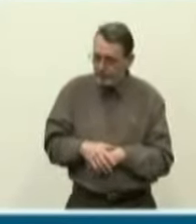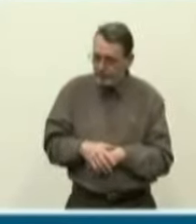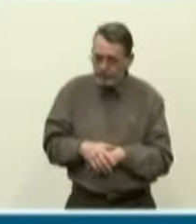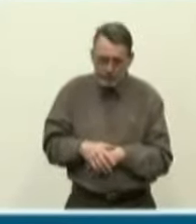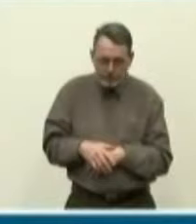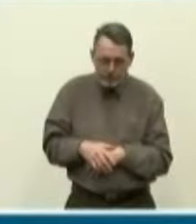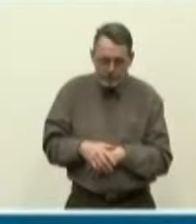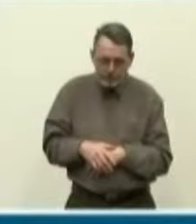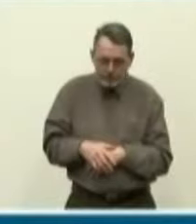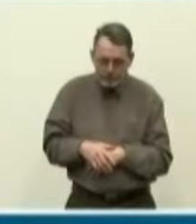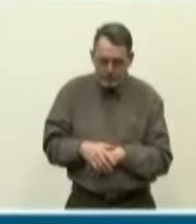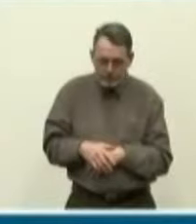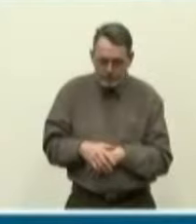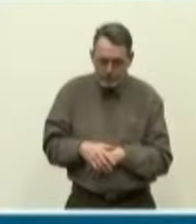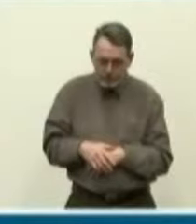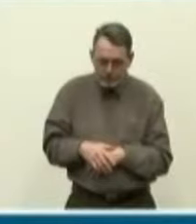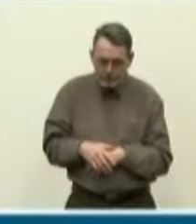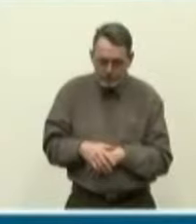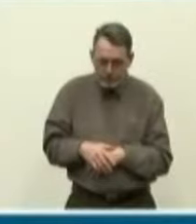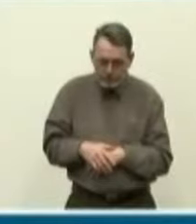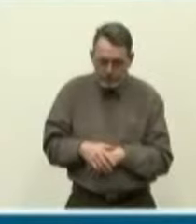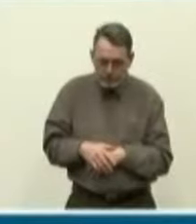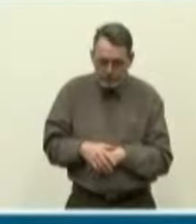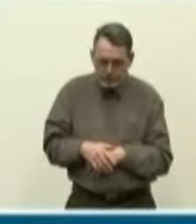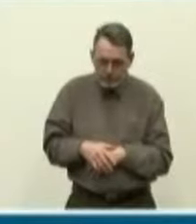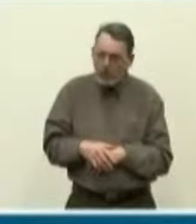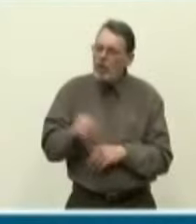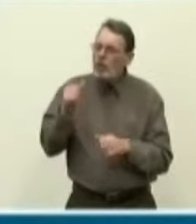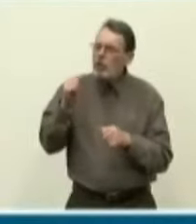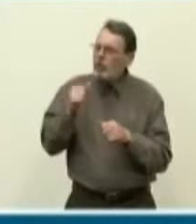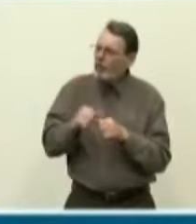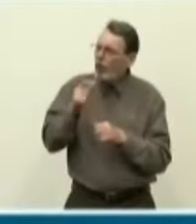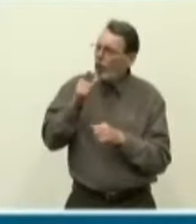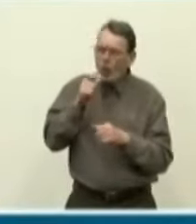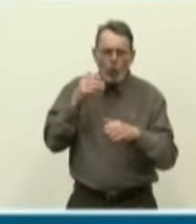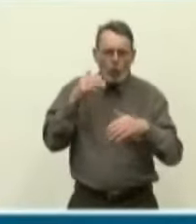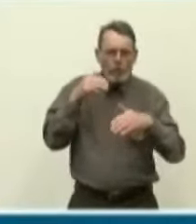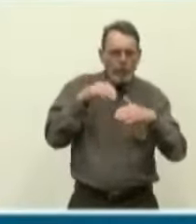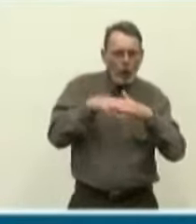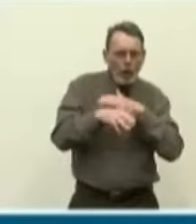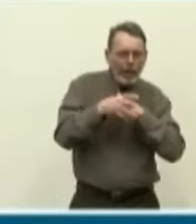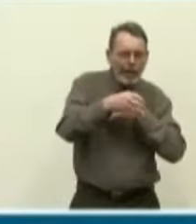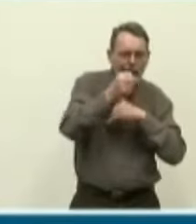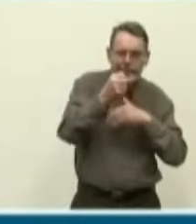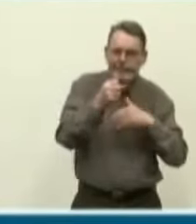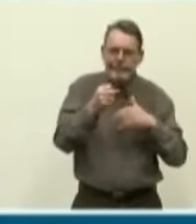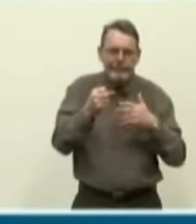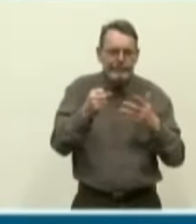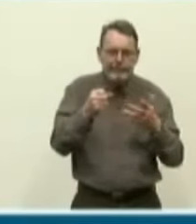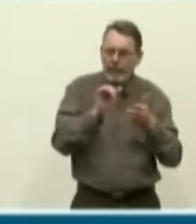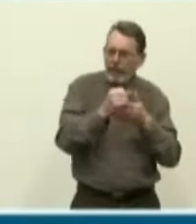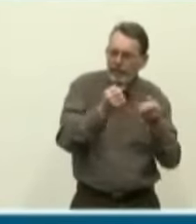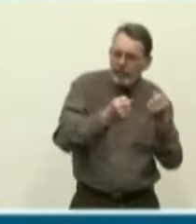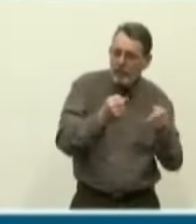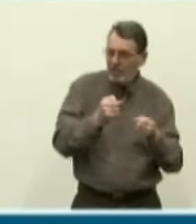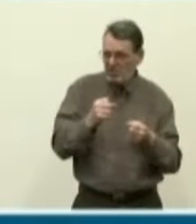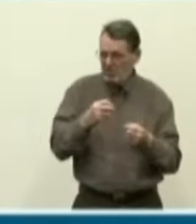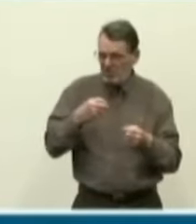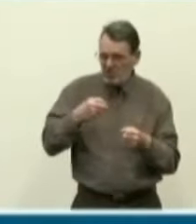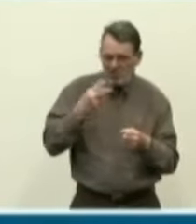Okay. Friday, May 7th. Did you remember who broke into the vehicle? Do you, like, you know, what race they were? White, black, Latin, or Asian?